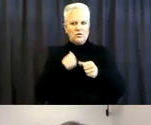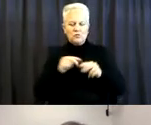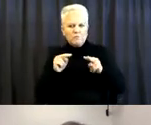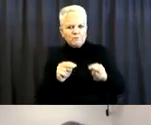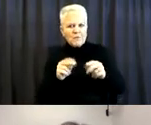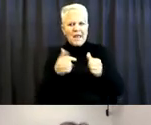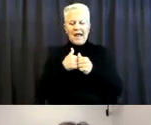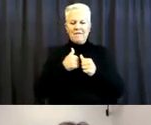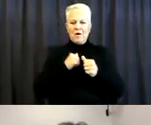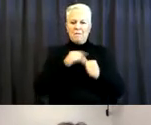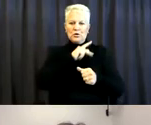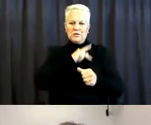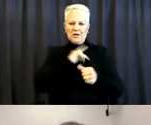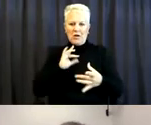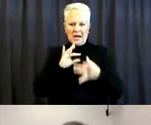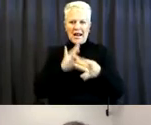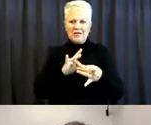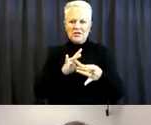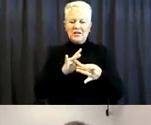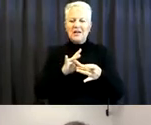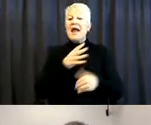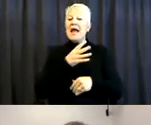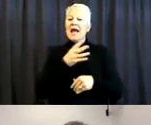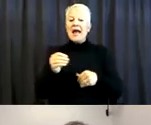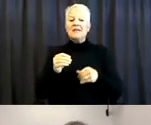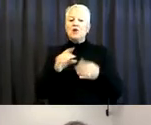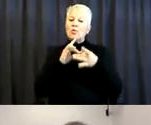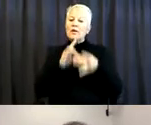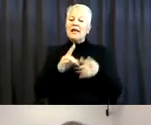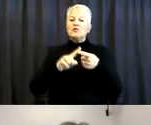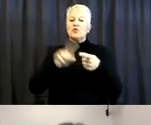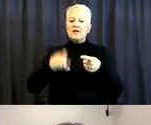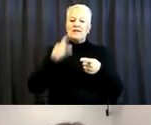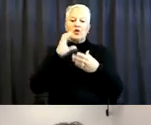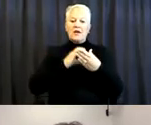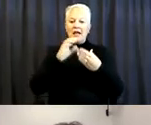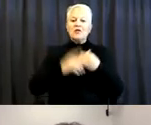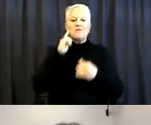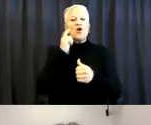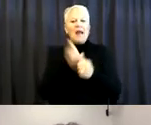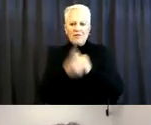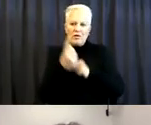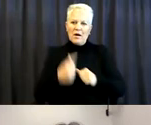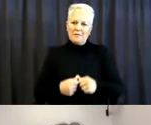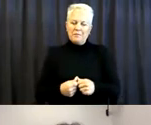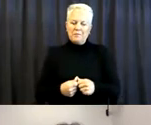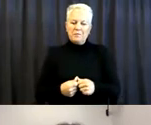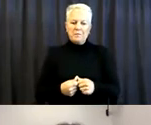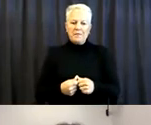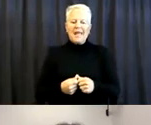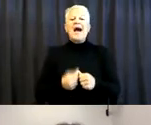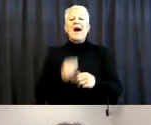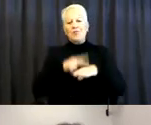have that personal connection and relate to the need of a calendar in everybody's life. And of course, including